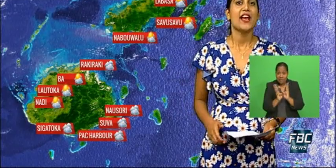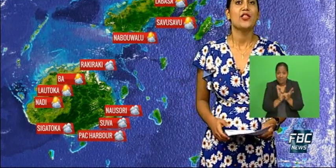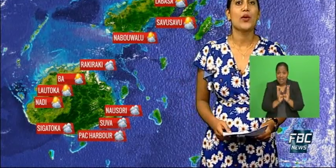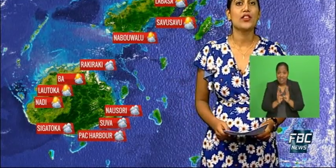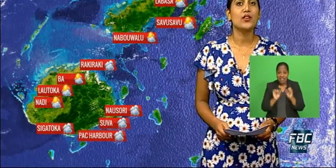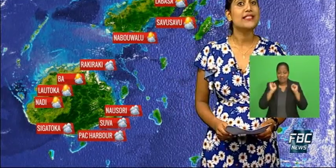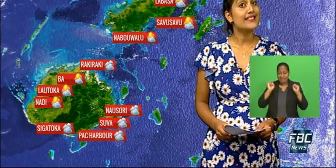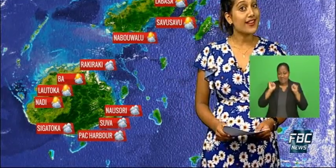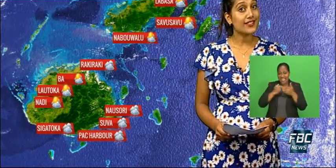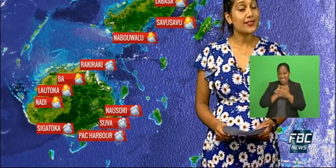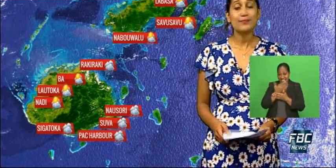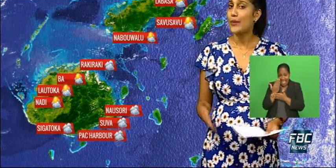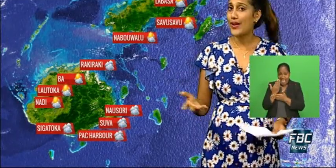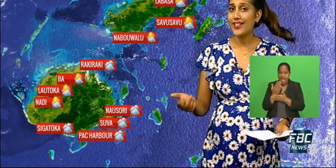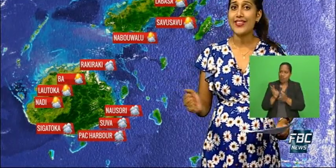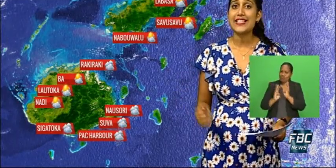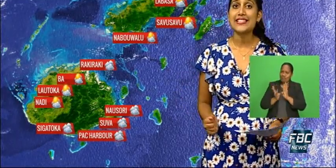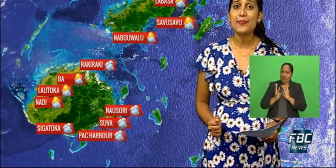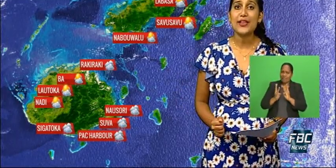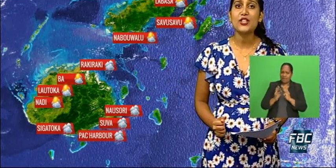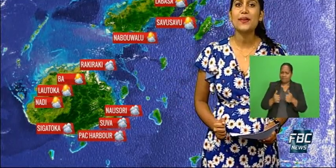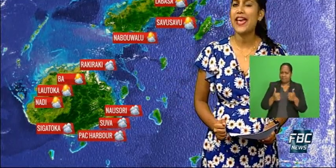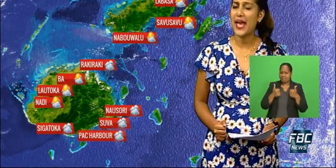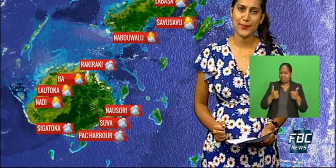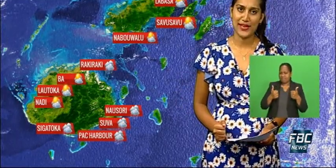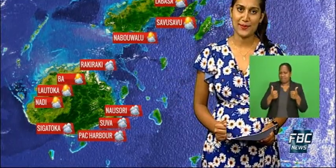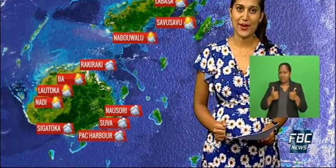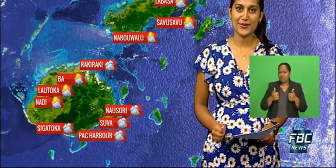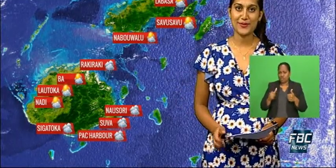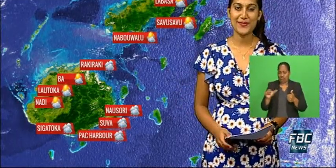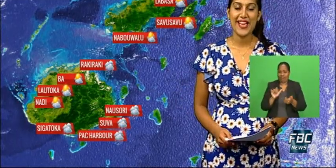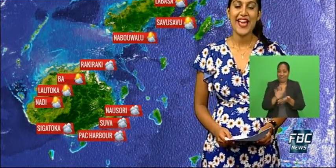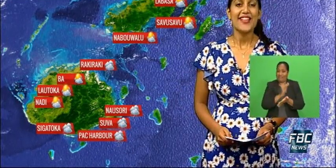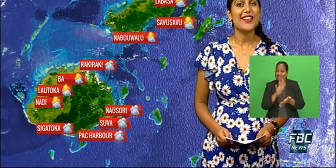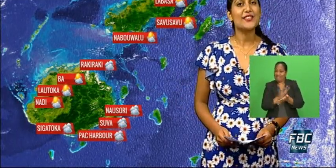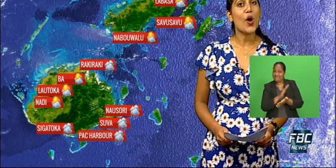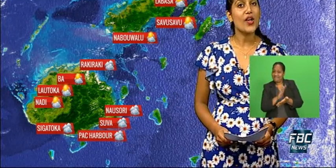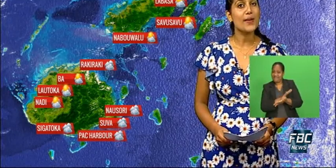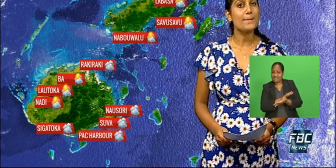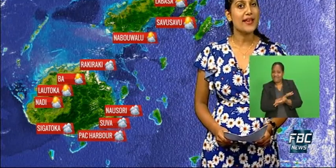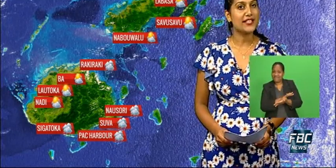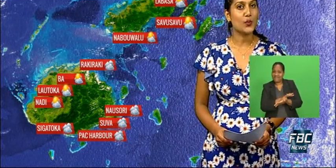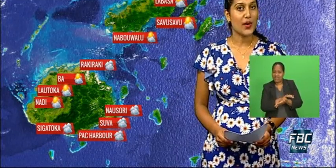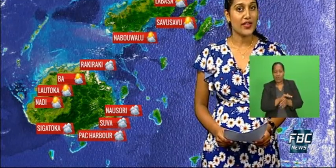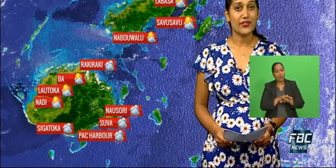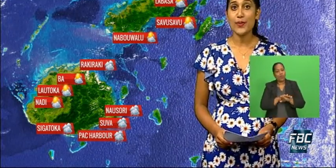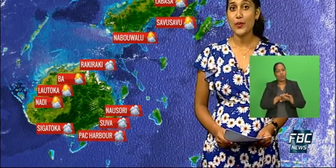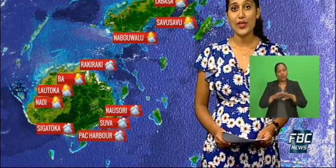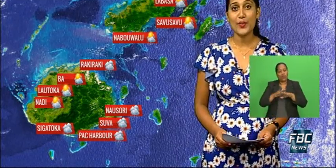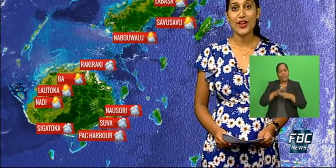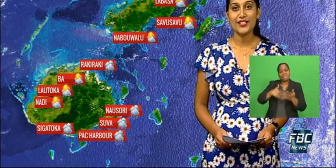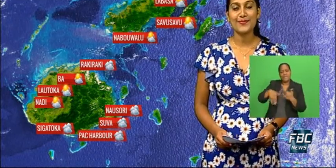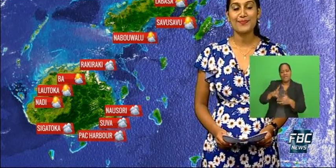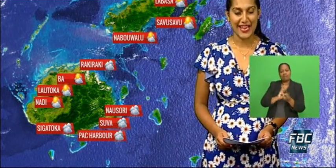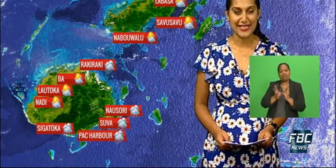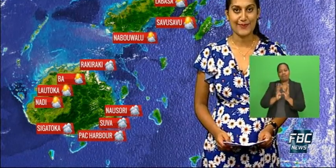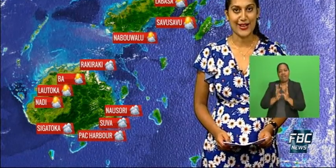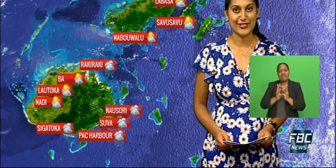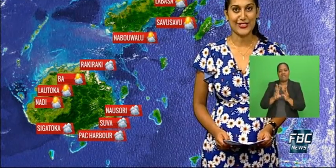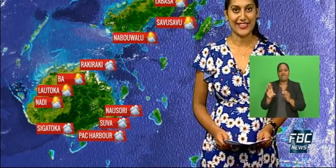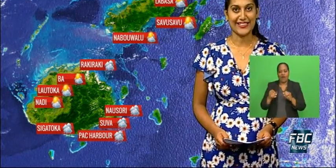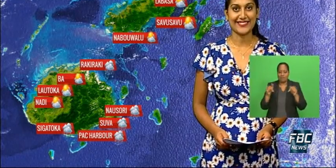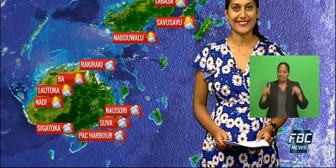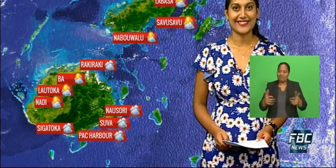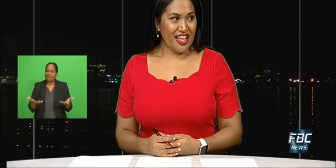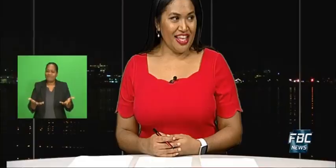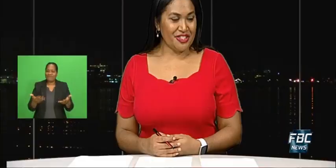day, the weather looks settled. Well, that's something to be happy about. That's all the mixed weather from the Weather World. It's back